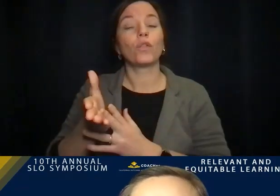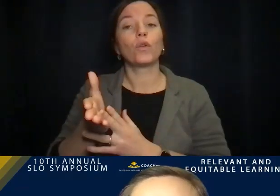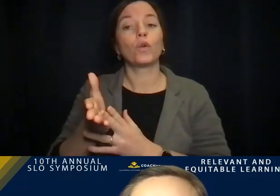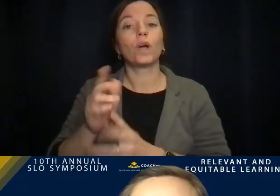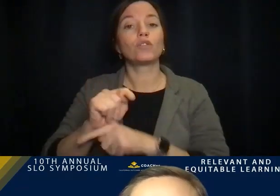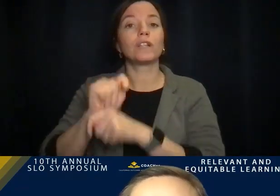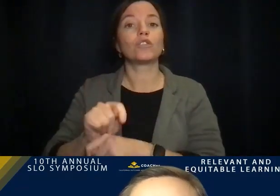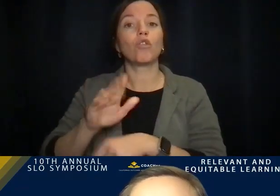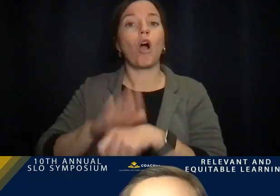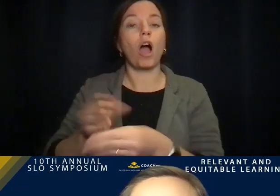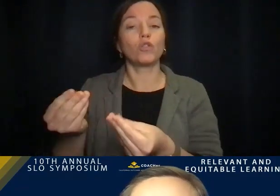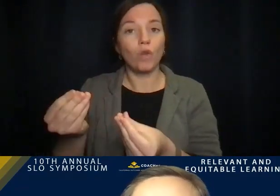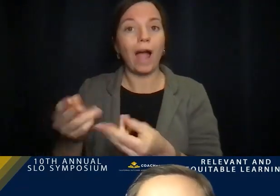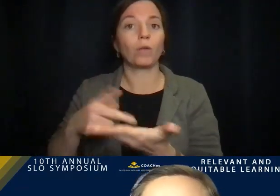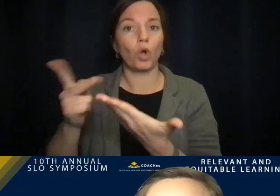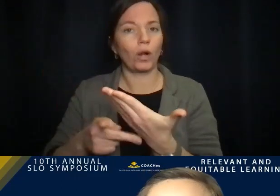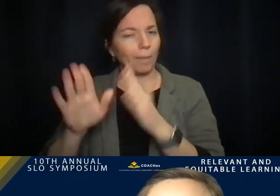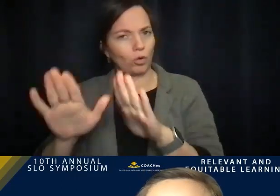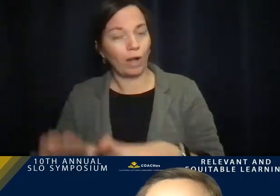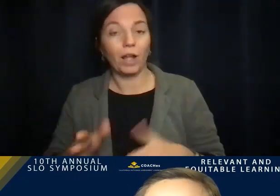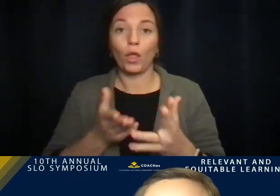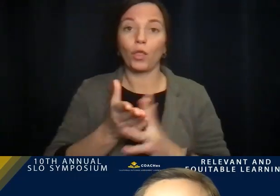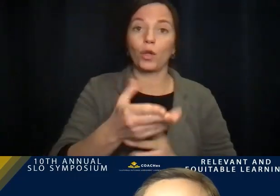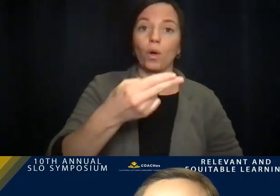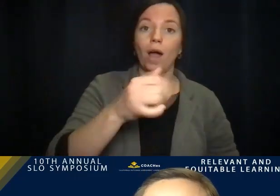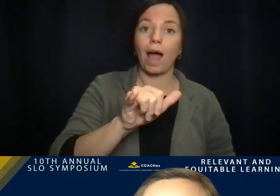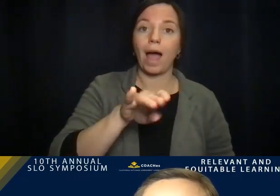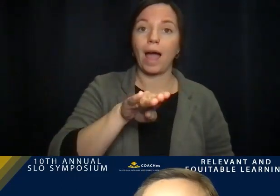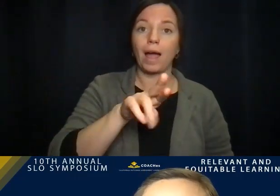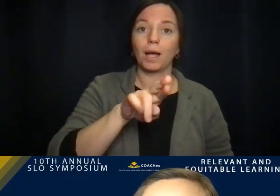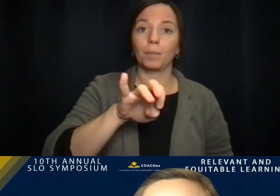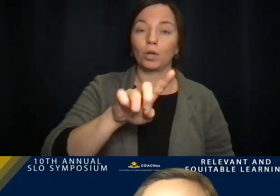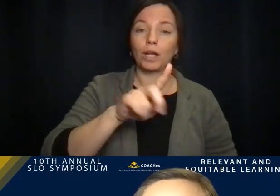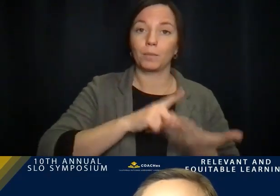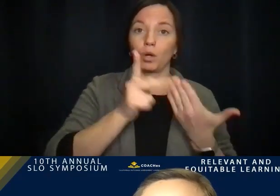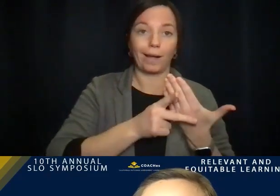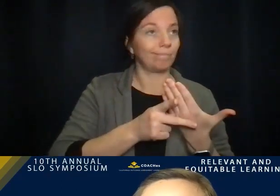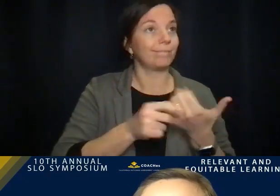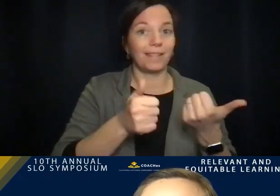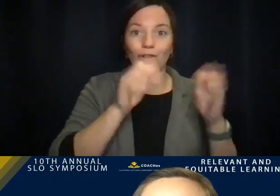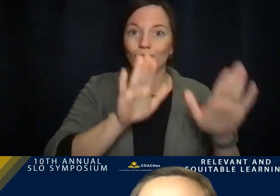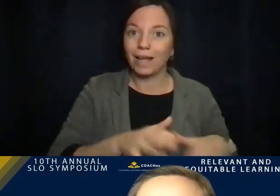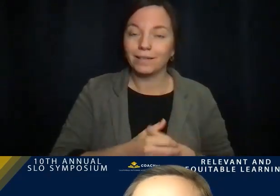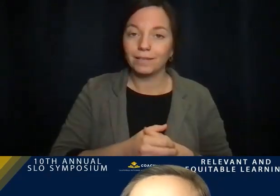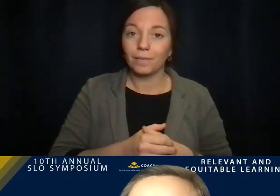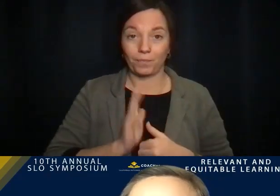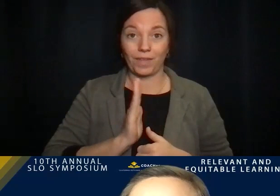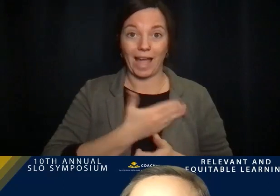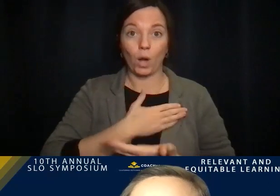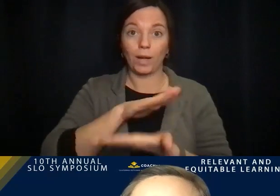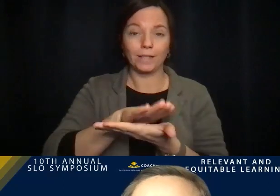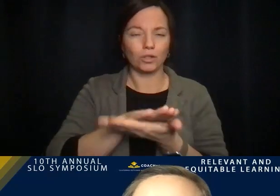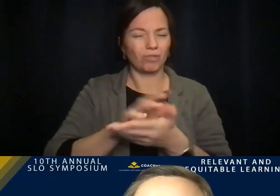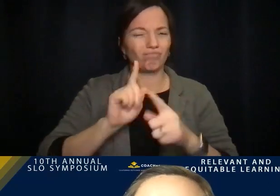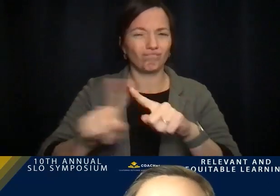program, great. If you do it through a hybrid program, great. Because, you know, our institutions are very, very